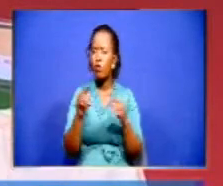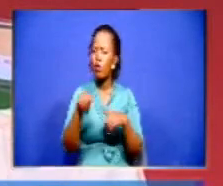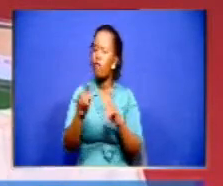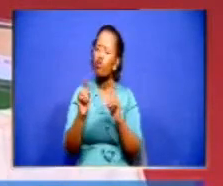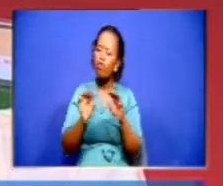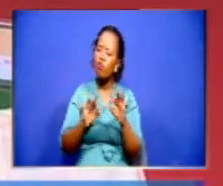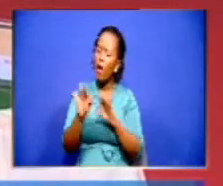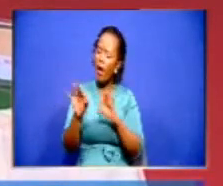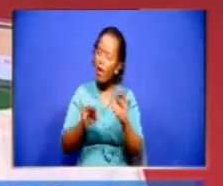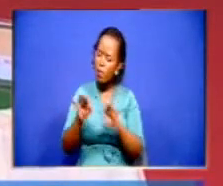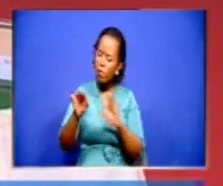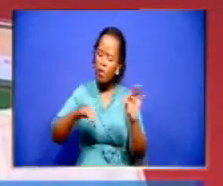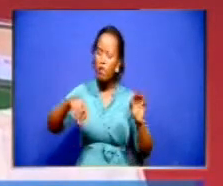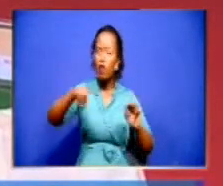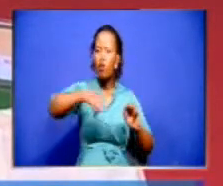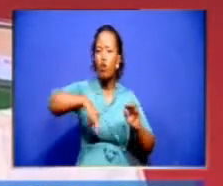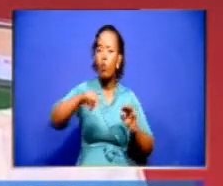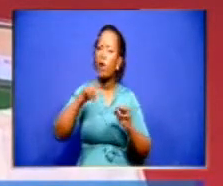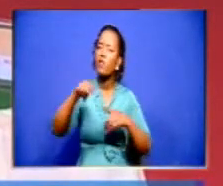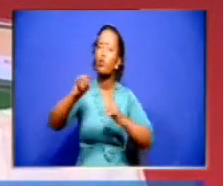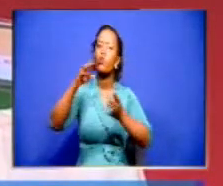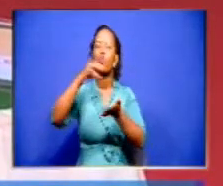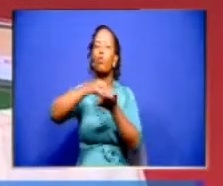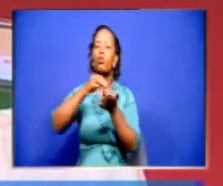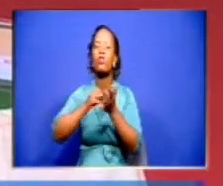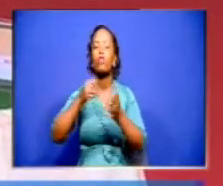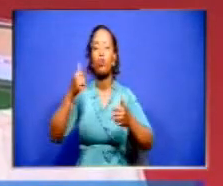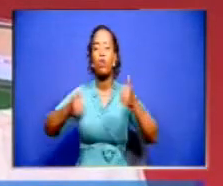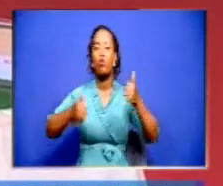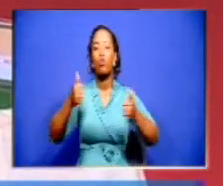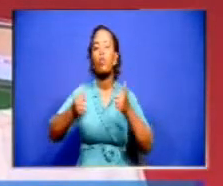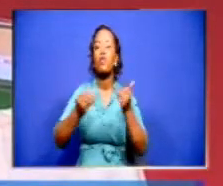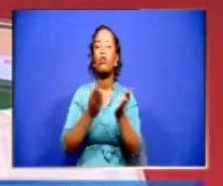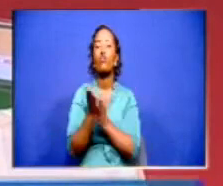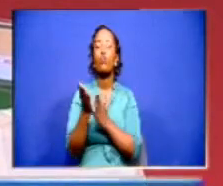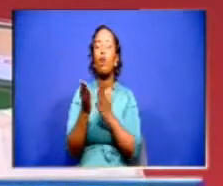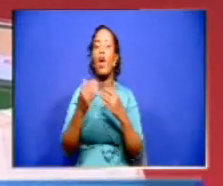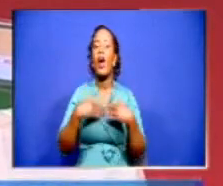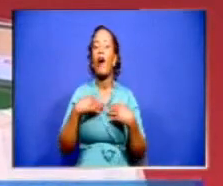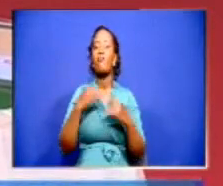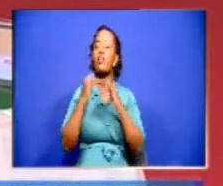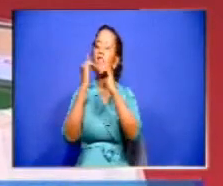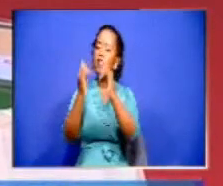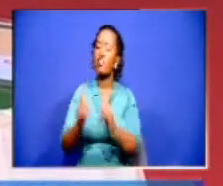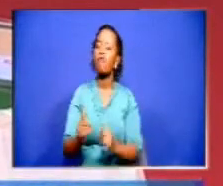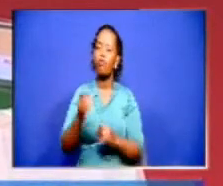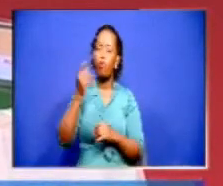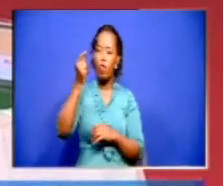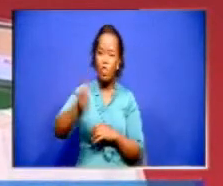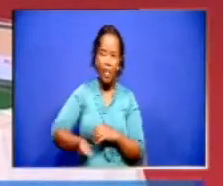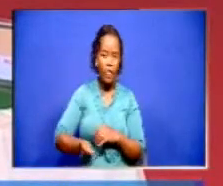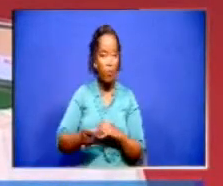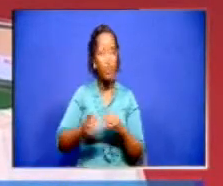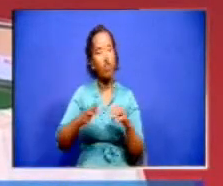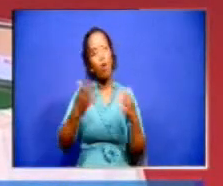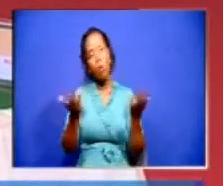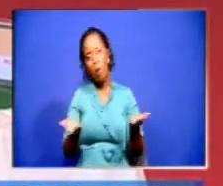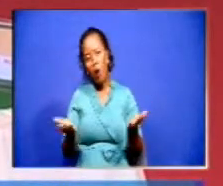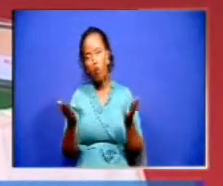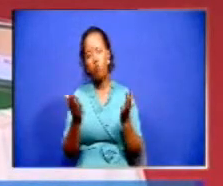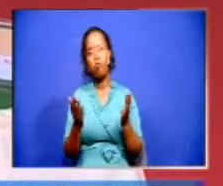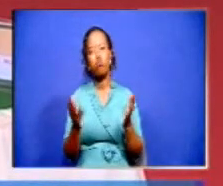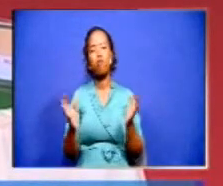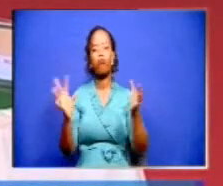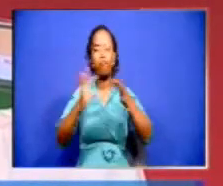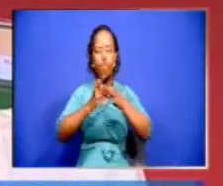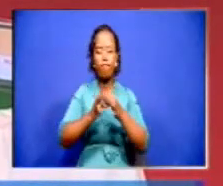tell us what your position would be on writing individual and or